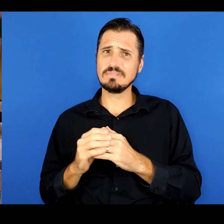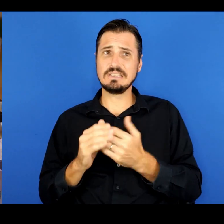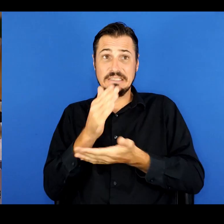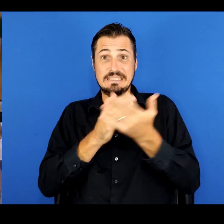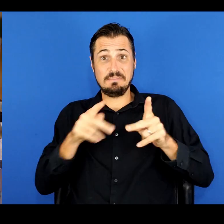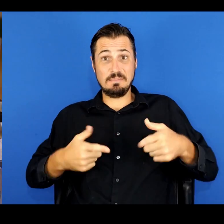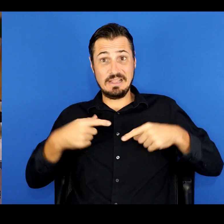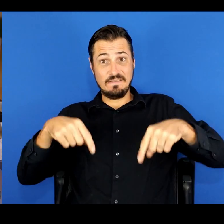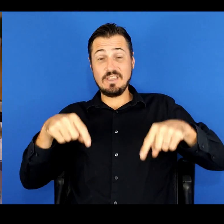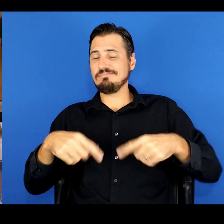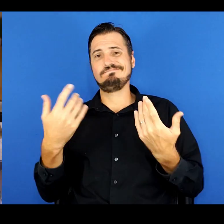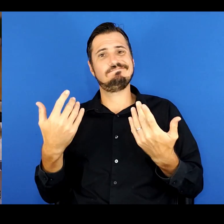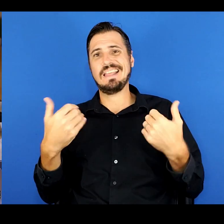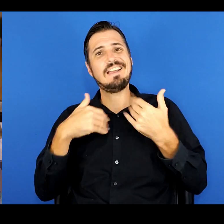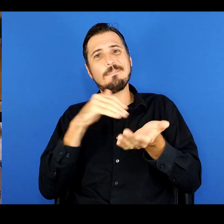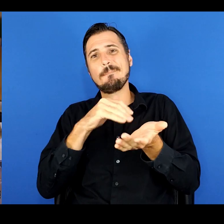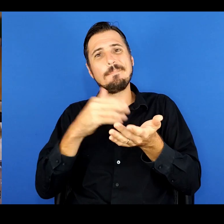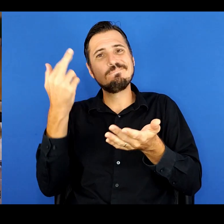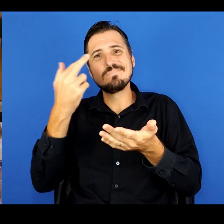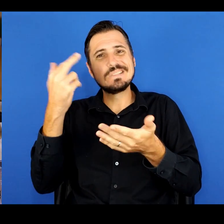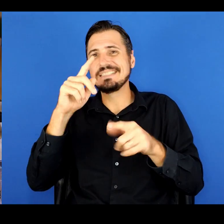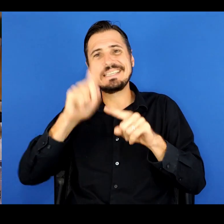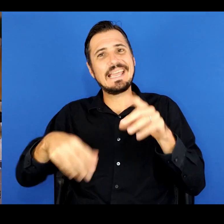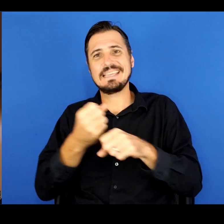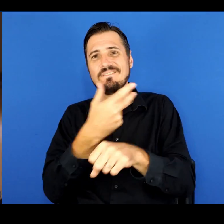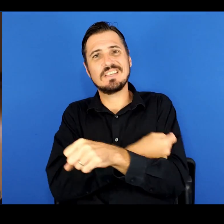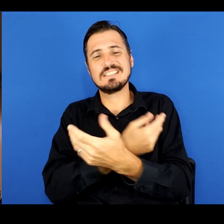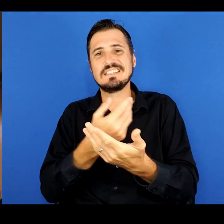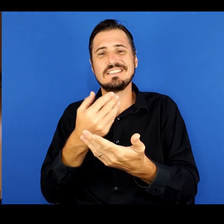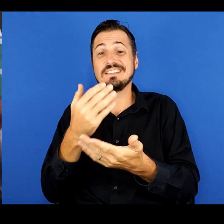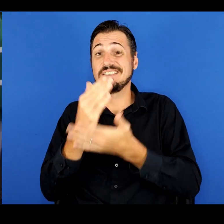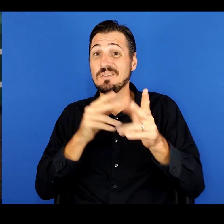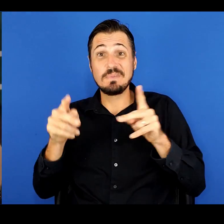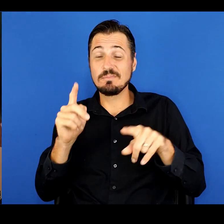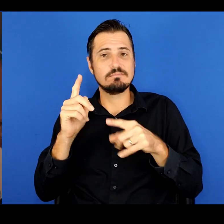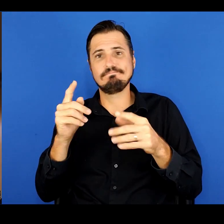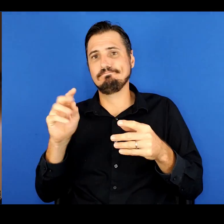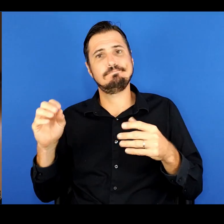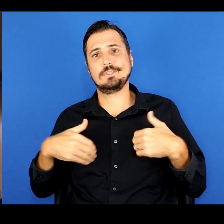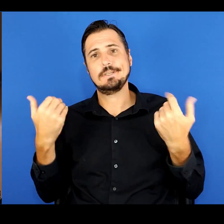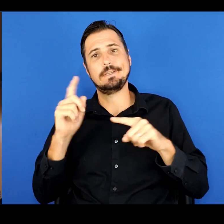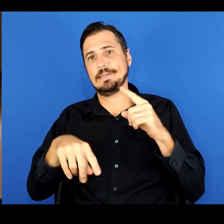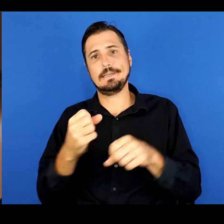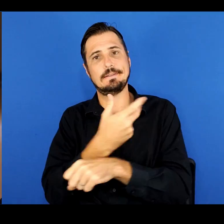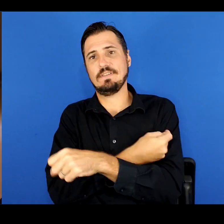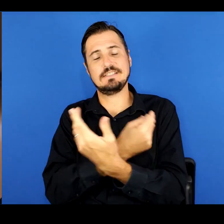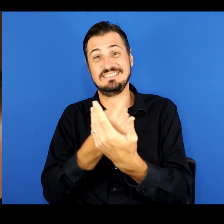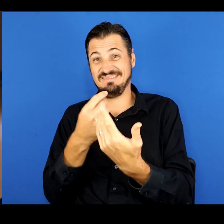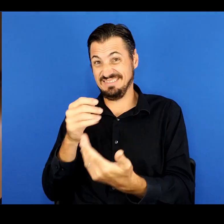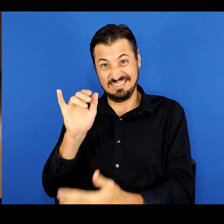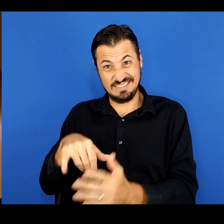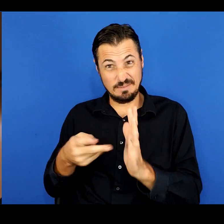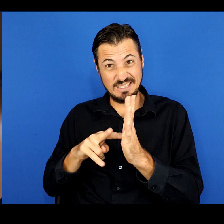of our residents are medically unable to get vaccinated. Some of our residents are too young to get the vaccine, including almost 20%